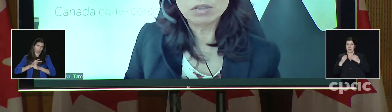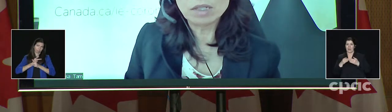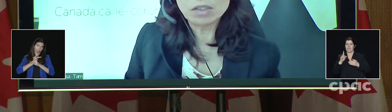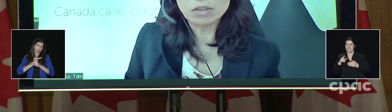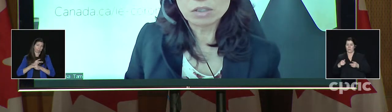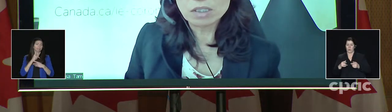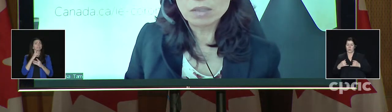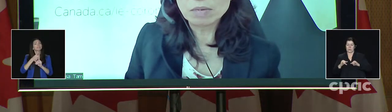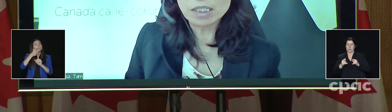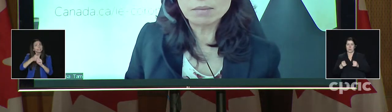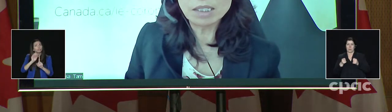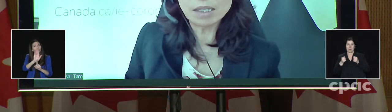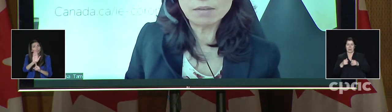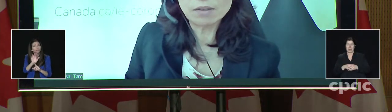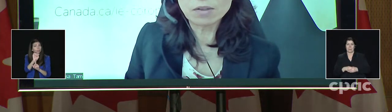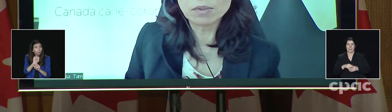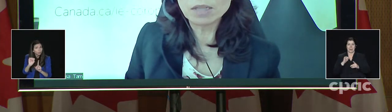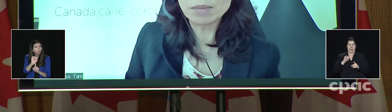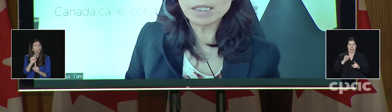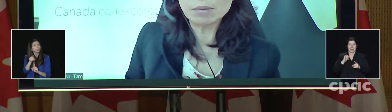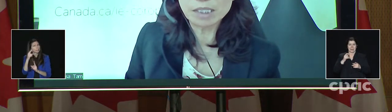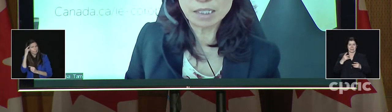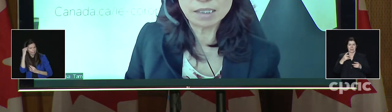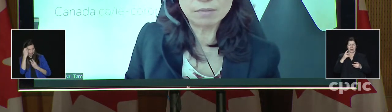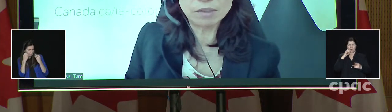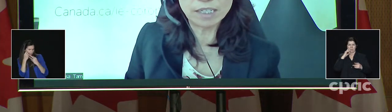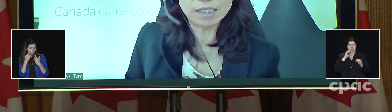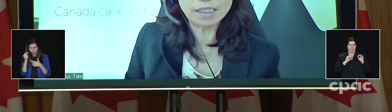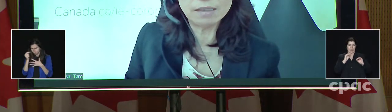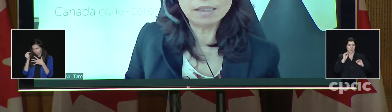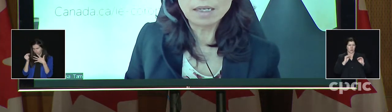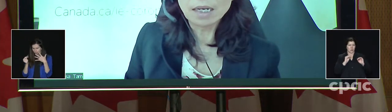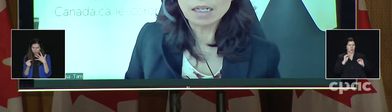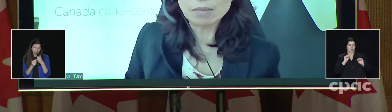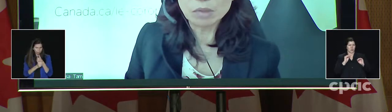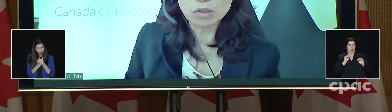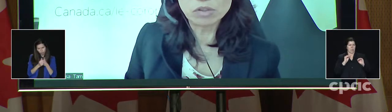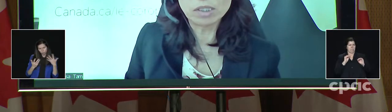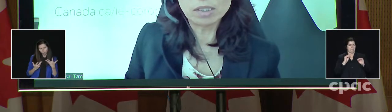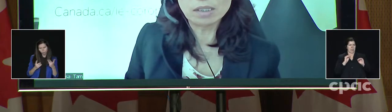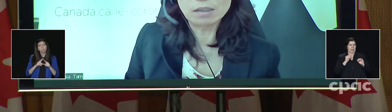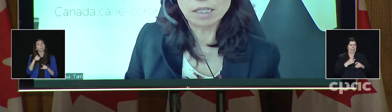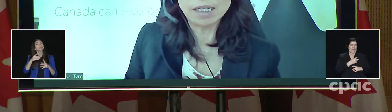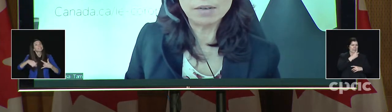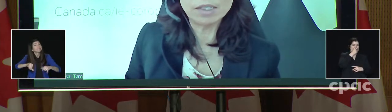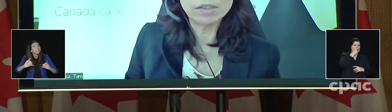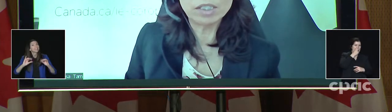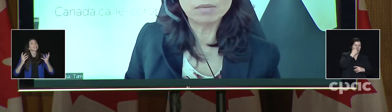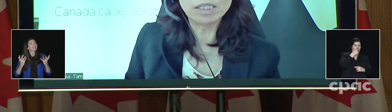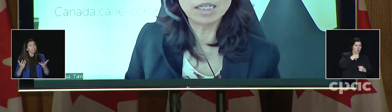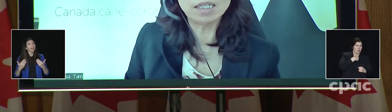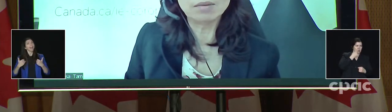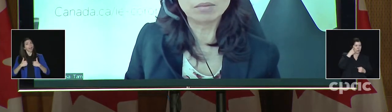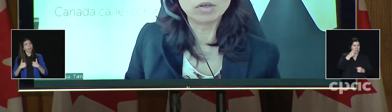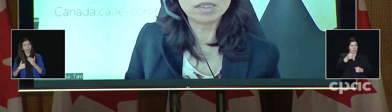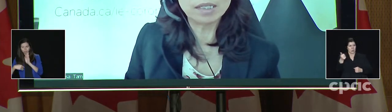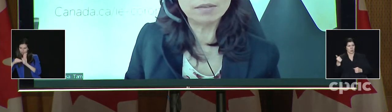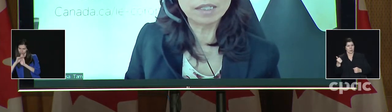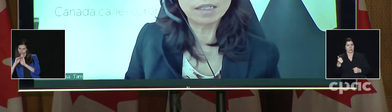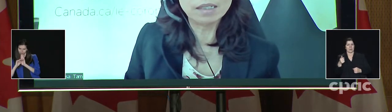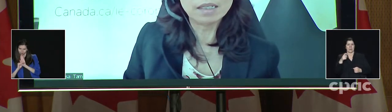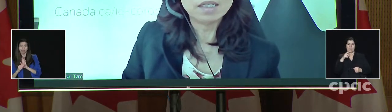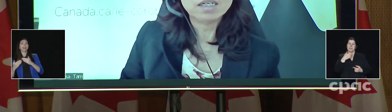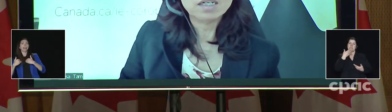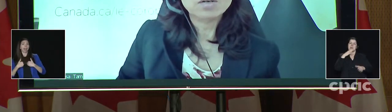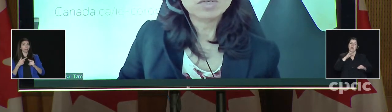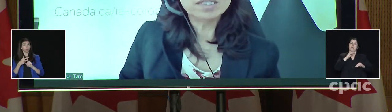for you and yours, we can be thankful we're better protected with vaccines and have more choices to allow us to come together more